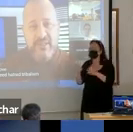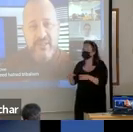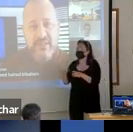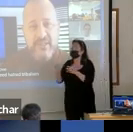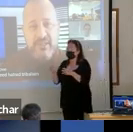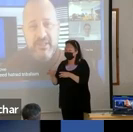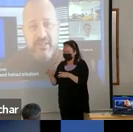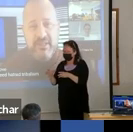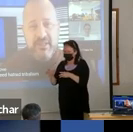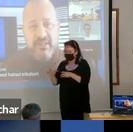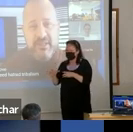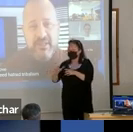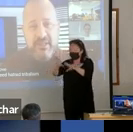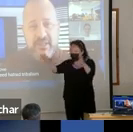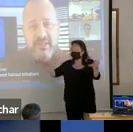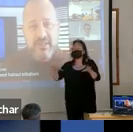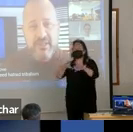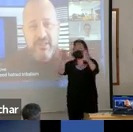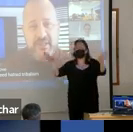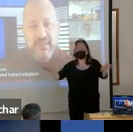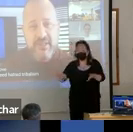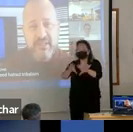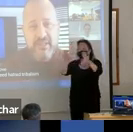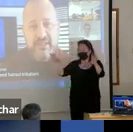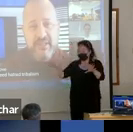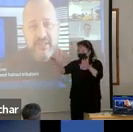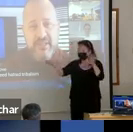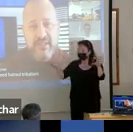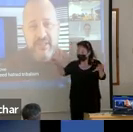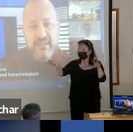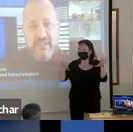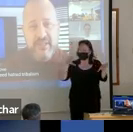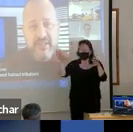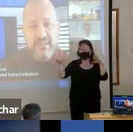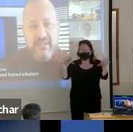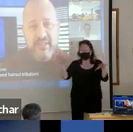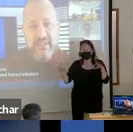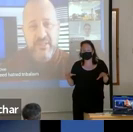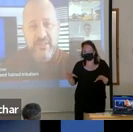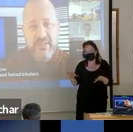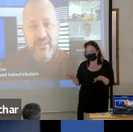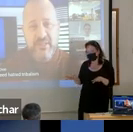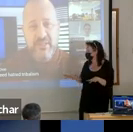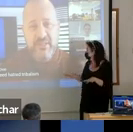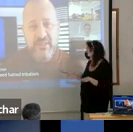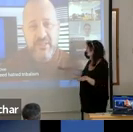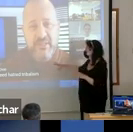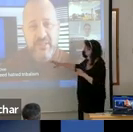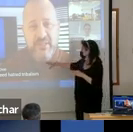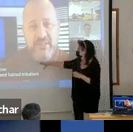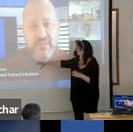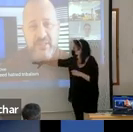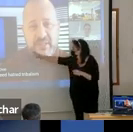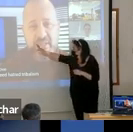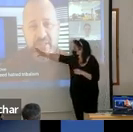a human nature. And I think we've seen a lot of that with some of the presentations that we saw